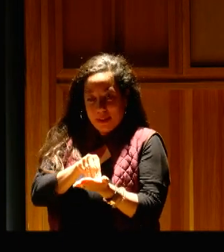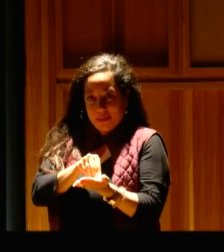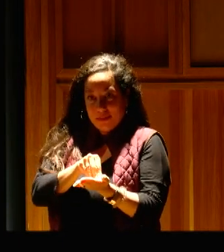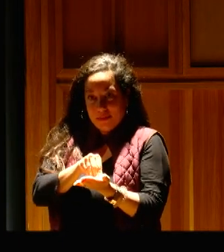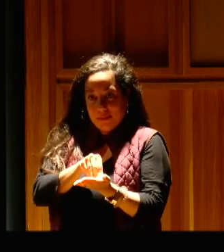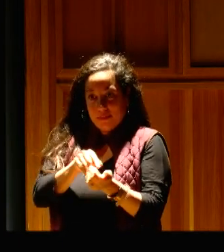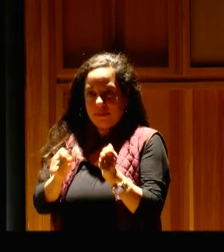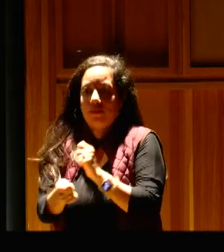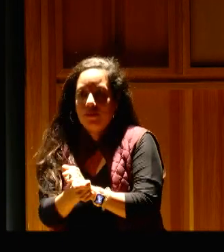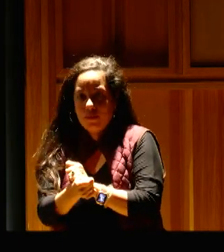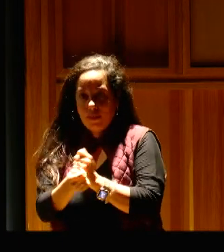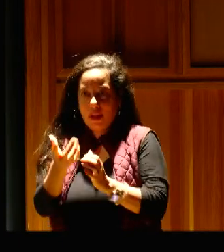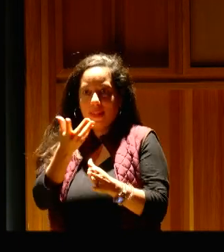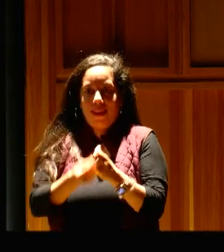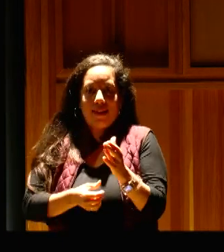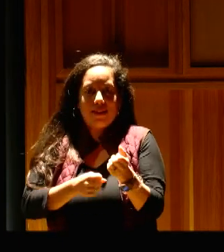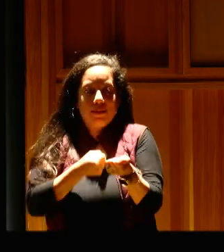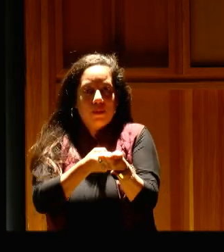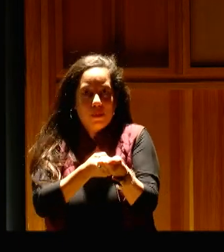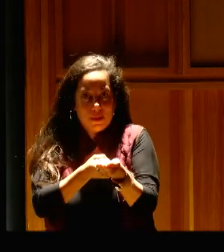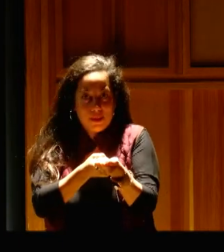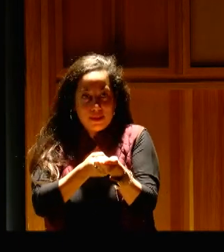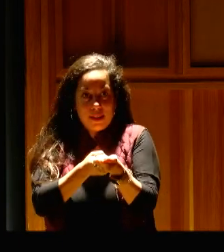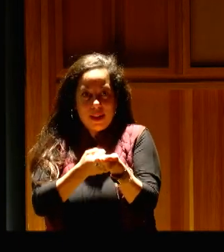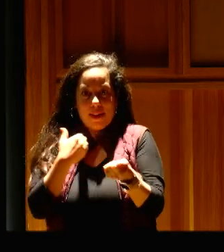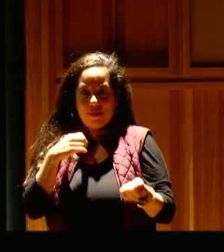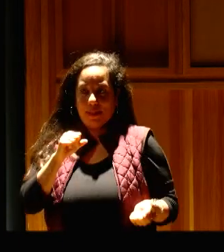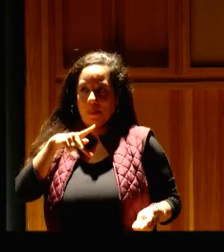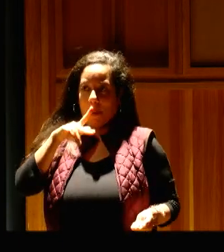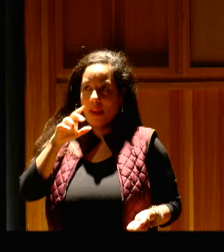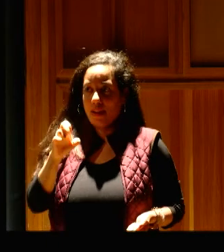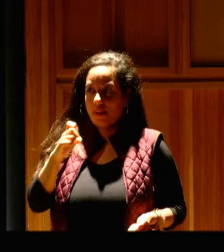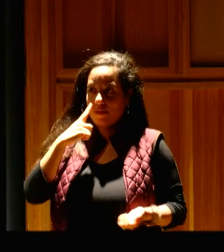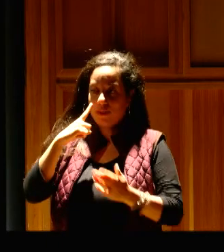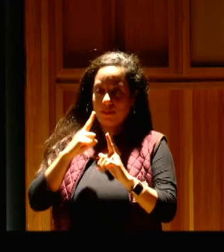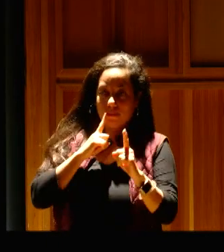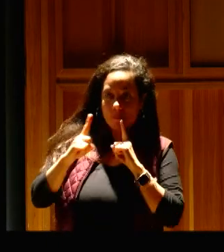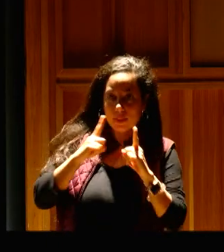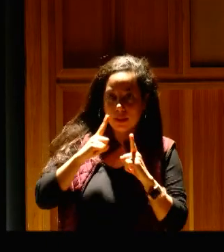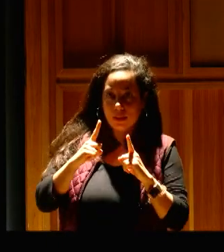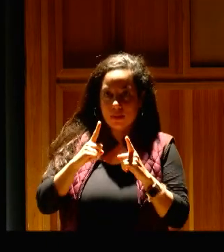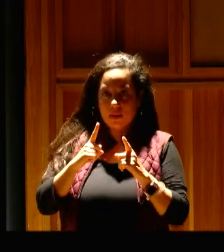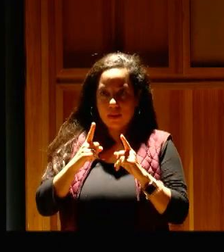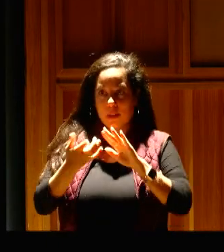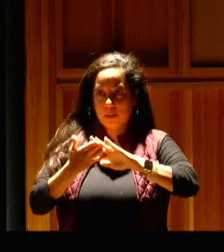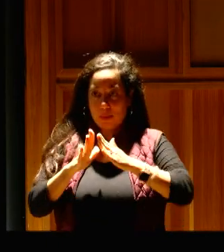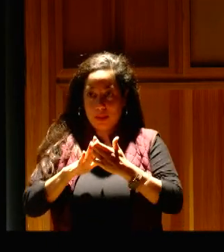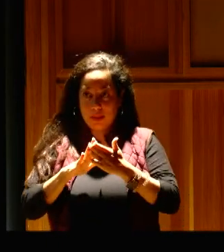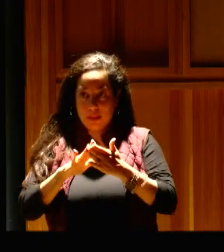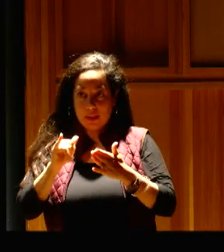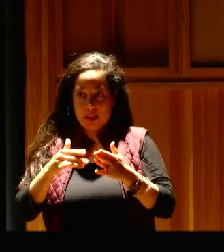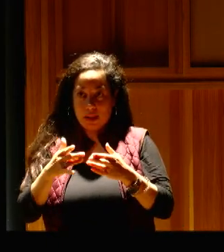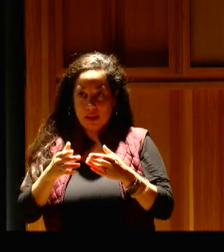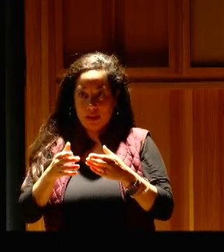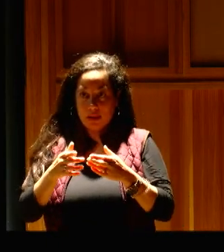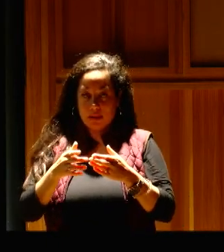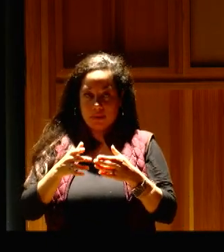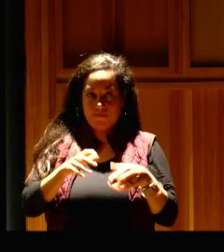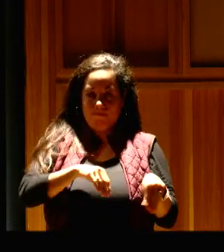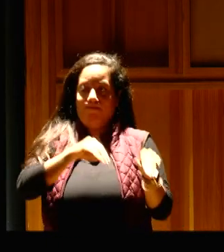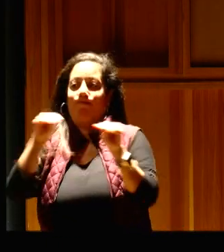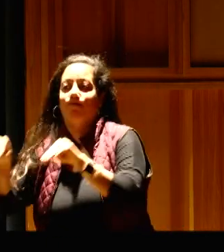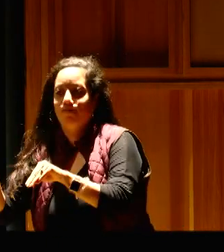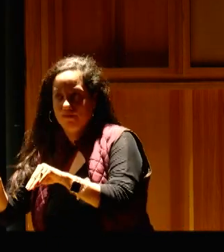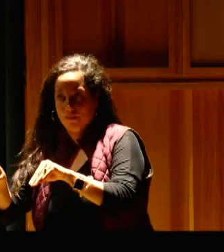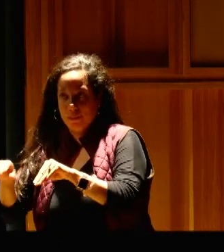of support for spaces to have dialogue between displaced communities and those who would receive them,